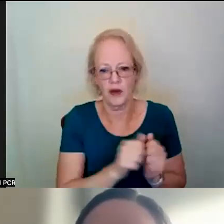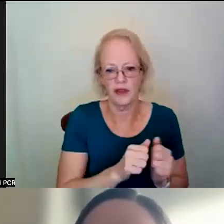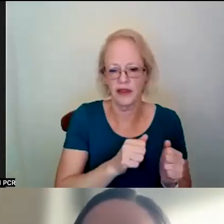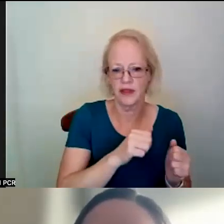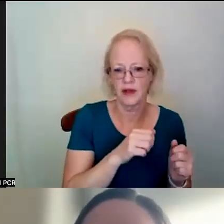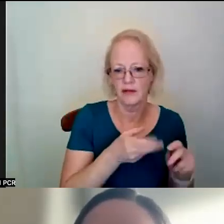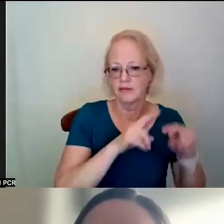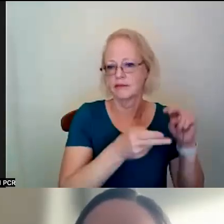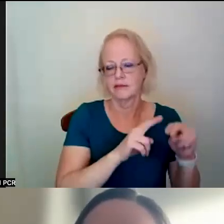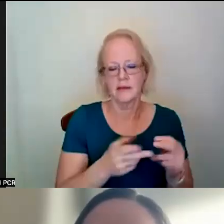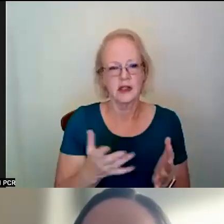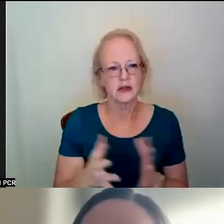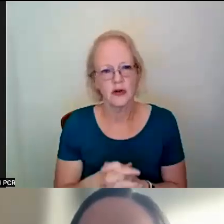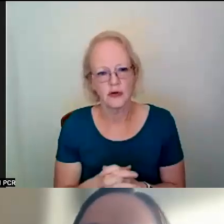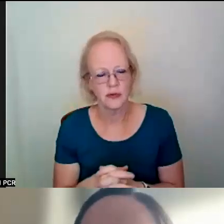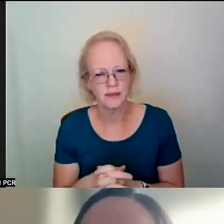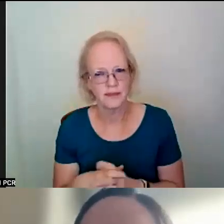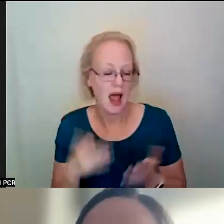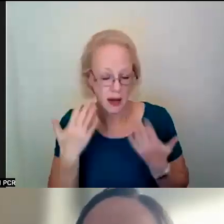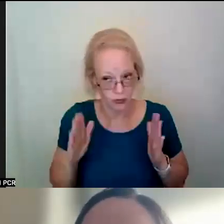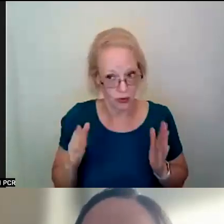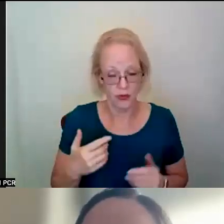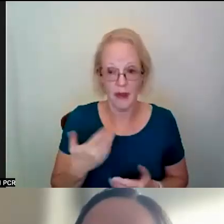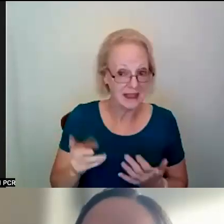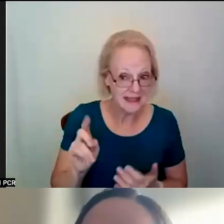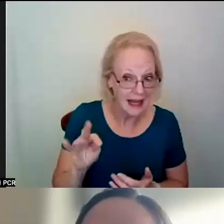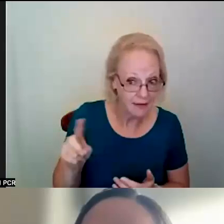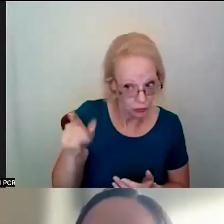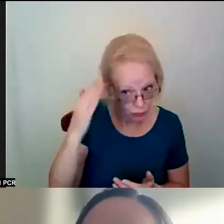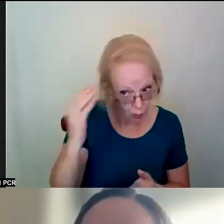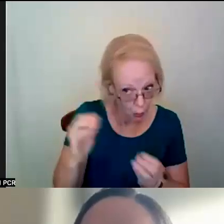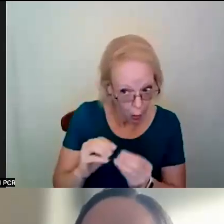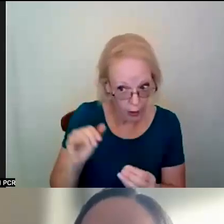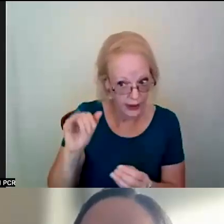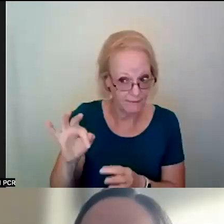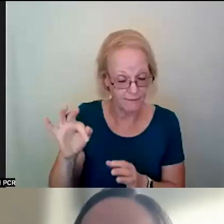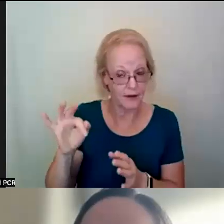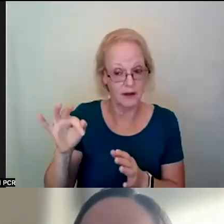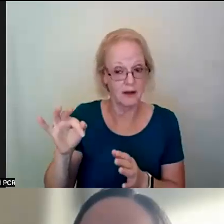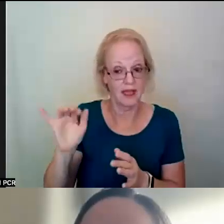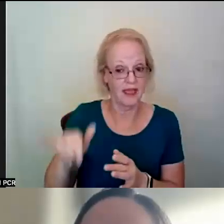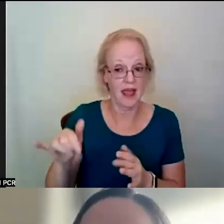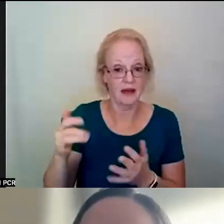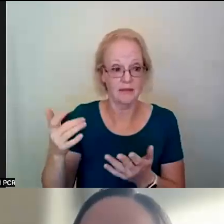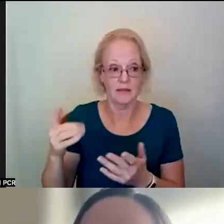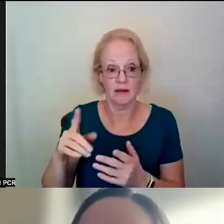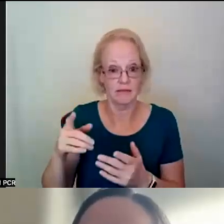I don't know, and I'm sure David would know more, whether this has actually ever been discussed at any